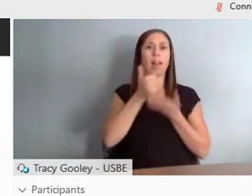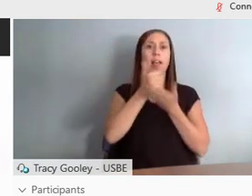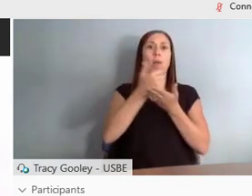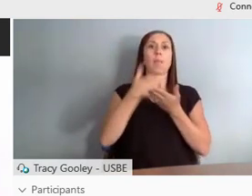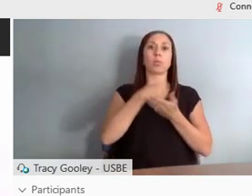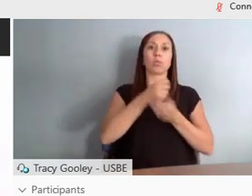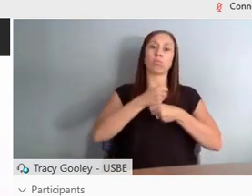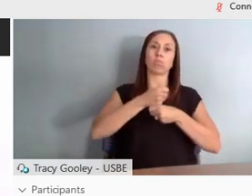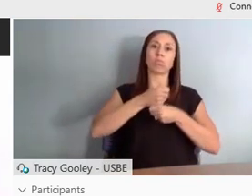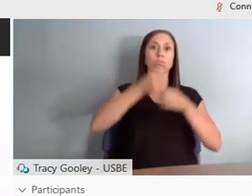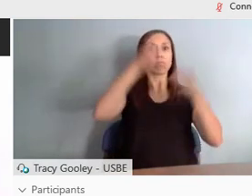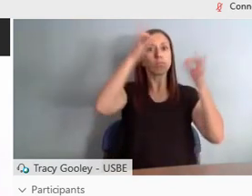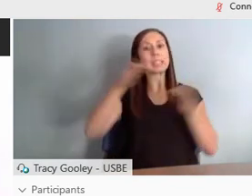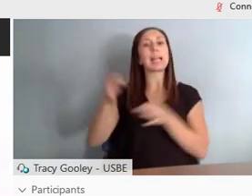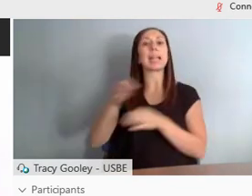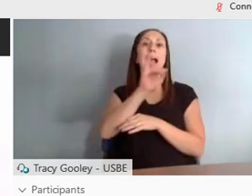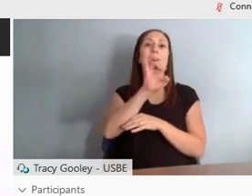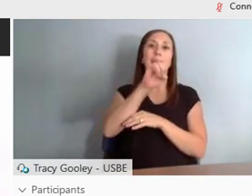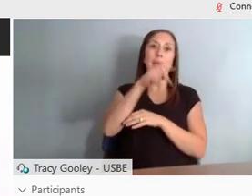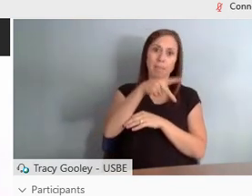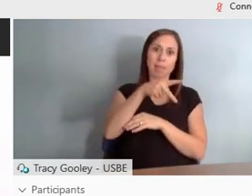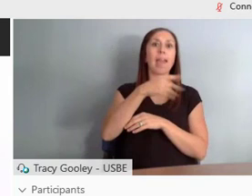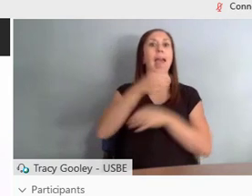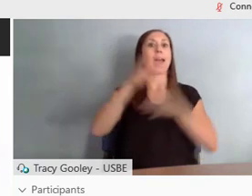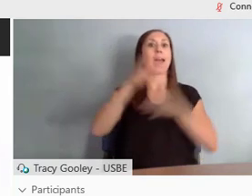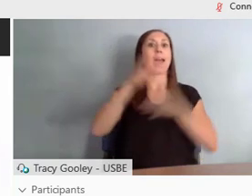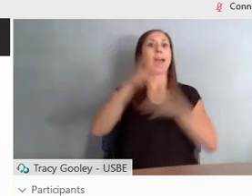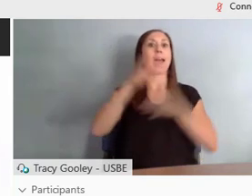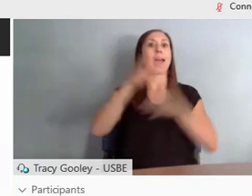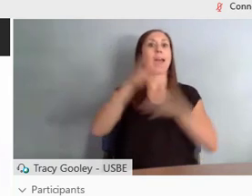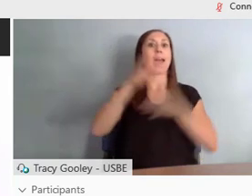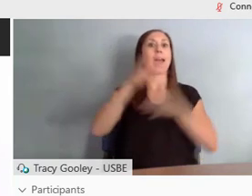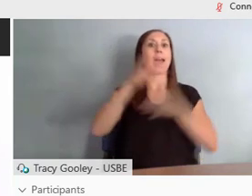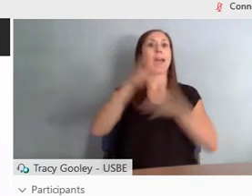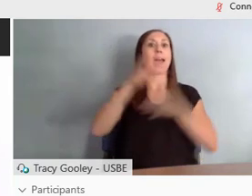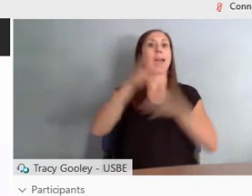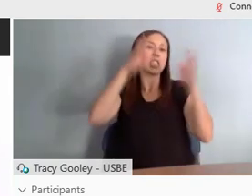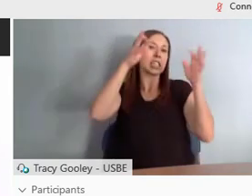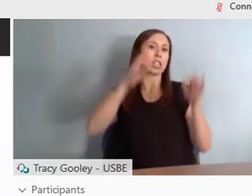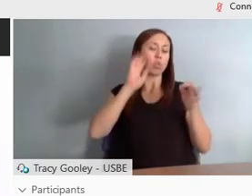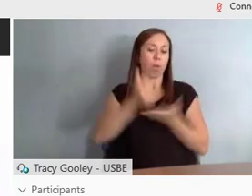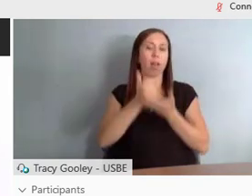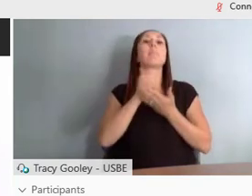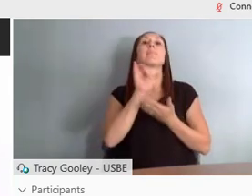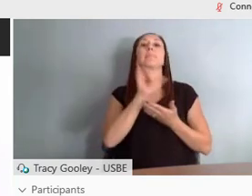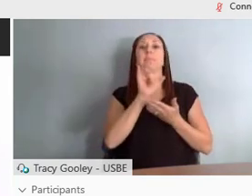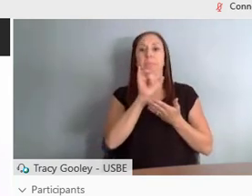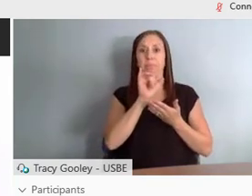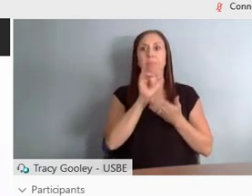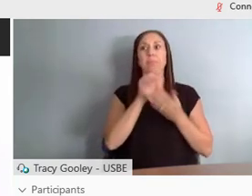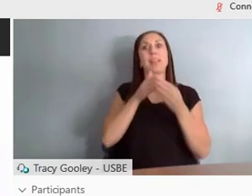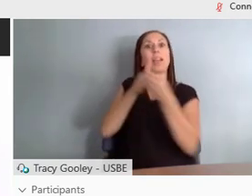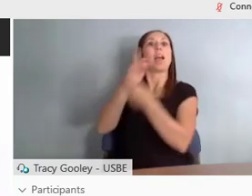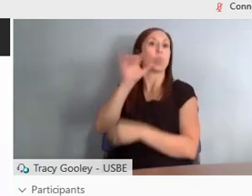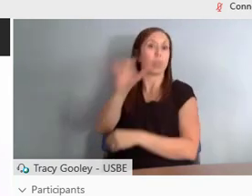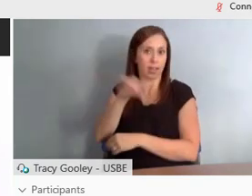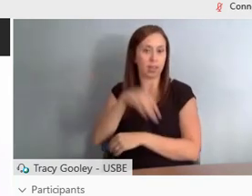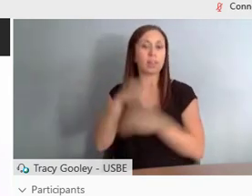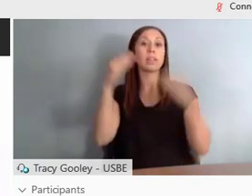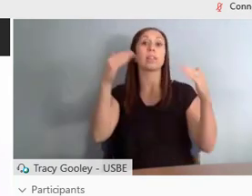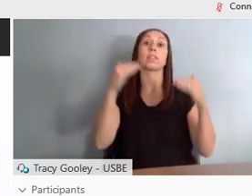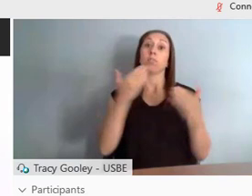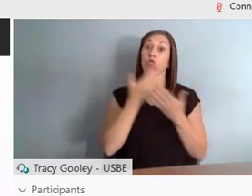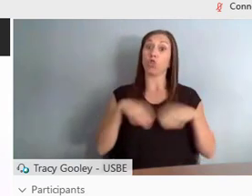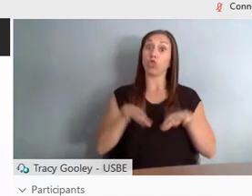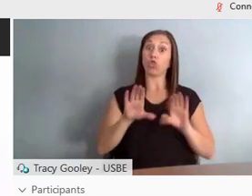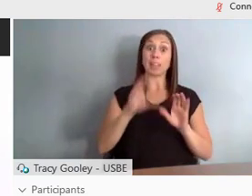drive instructional decisions for our students with significant cognitive disabilities. And then it also is a good chance for